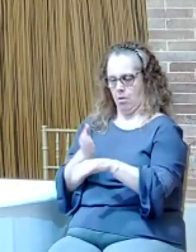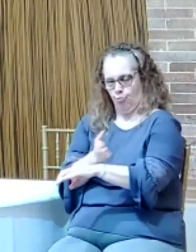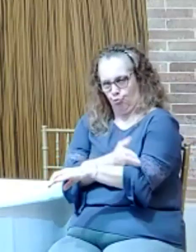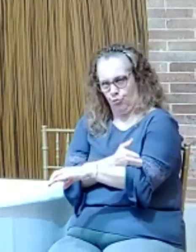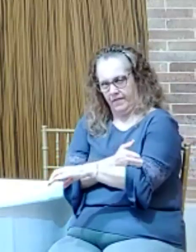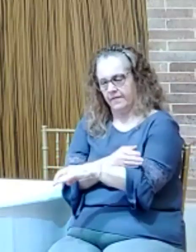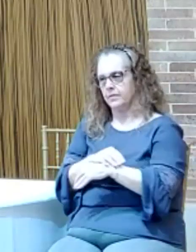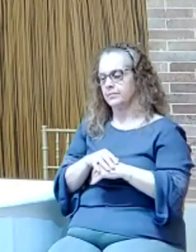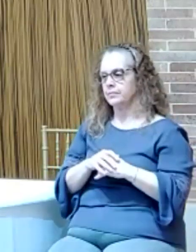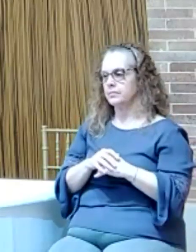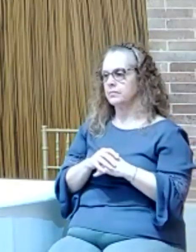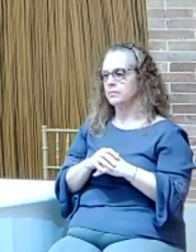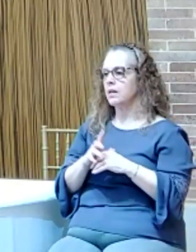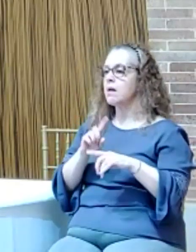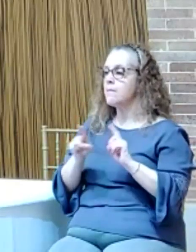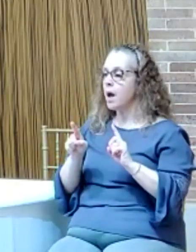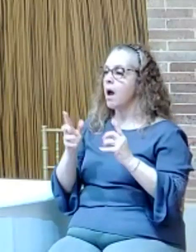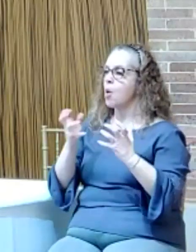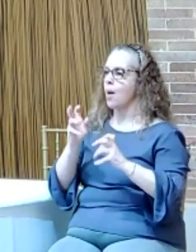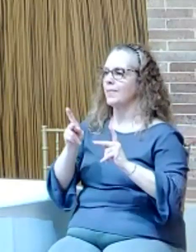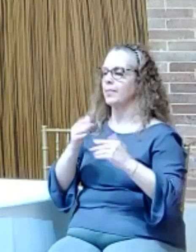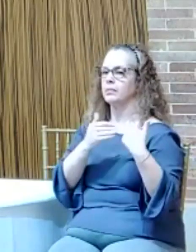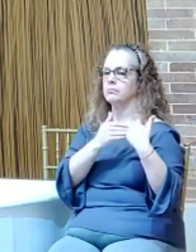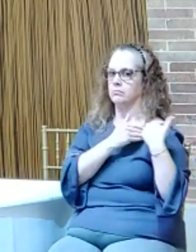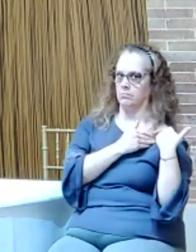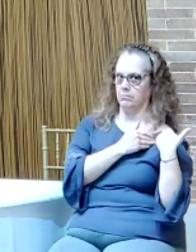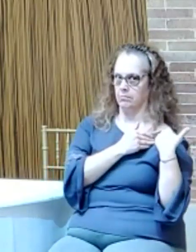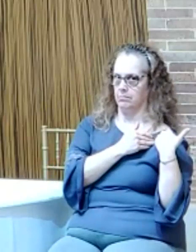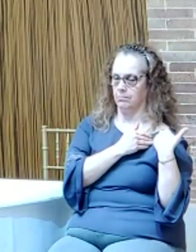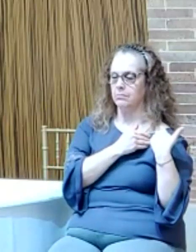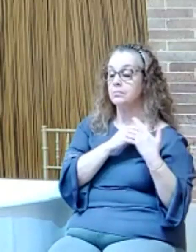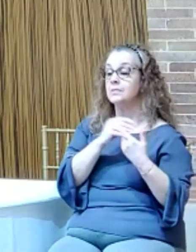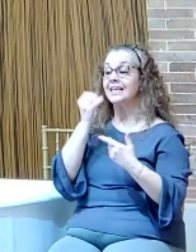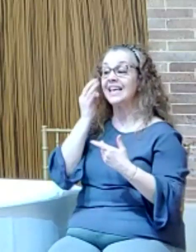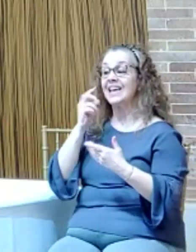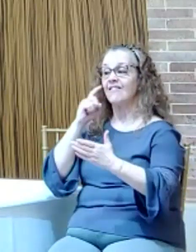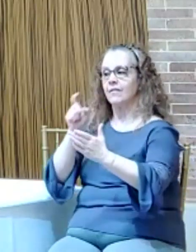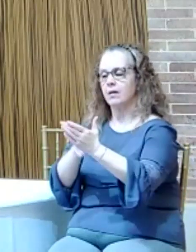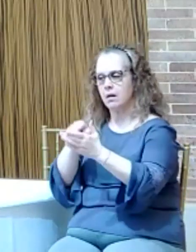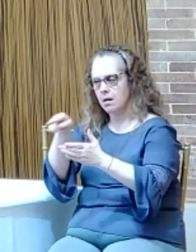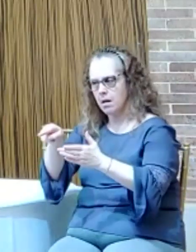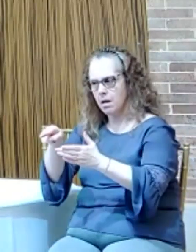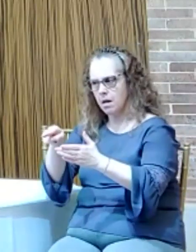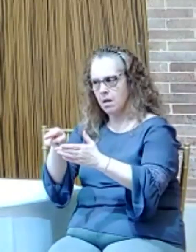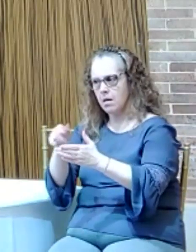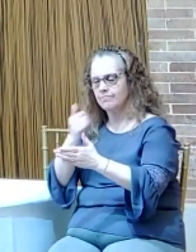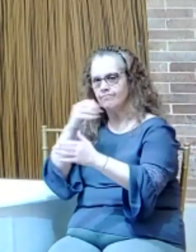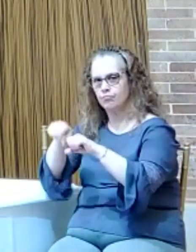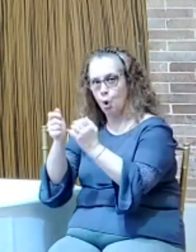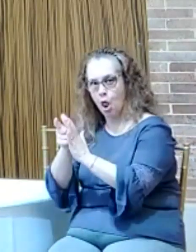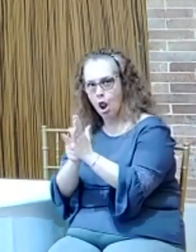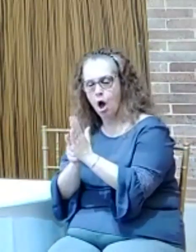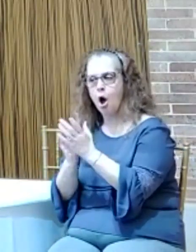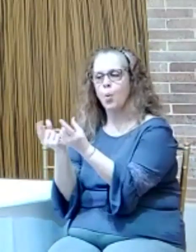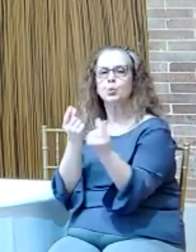sure that there's accountability as well when real estate agents violate state laws that something actually